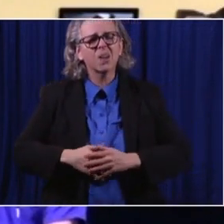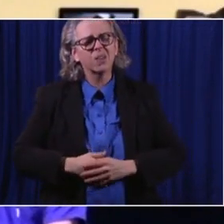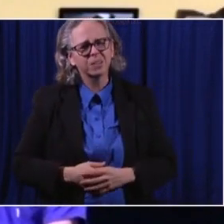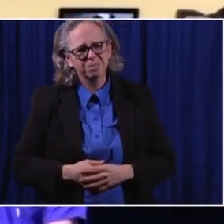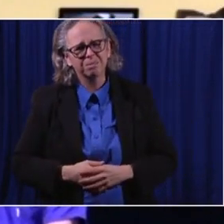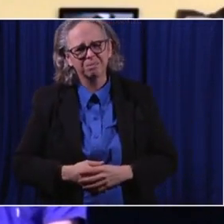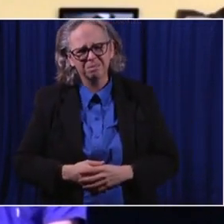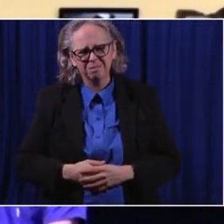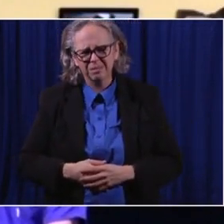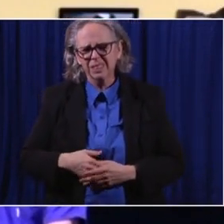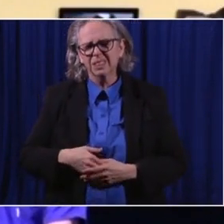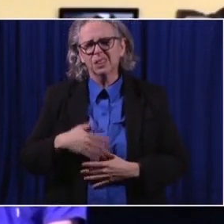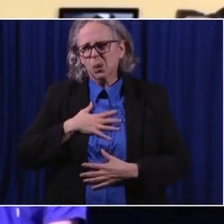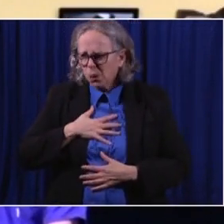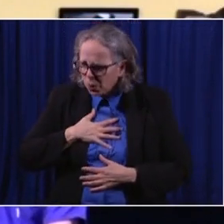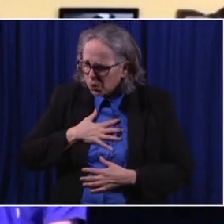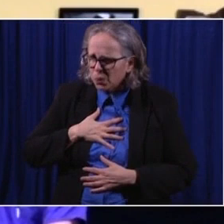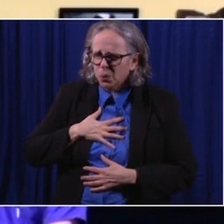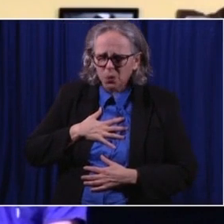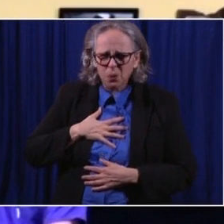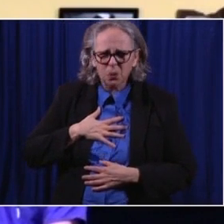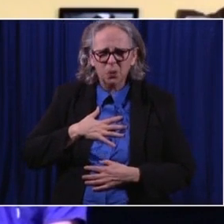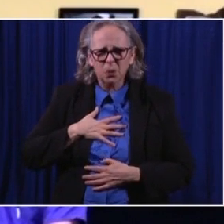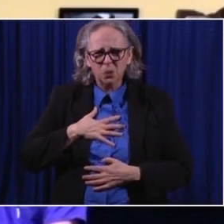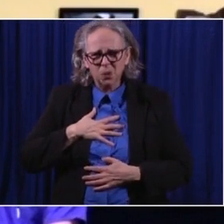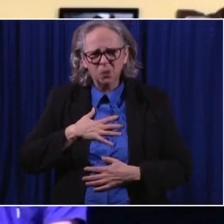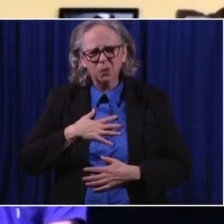Oh, boy. Well, are you,